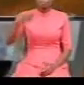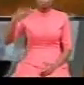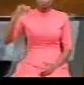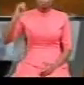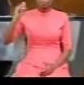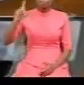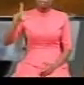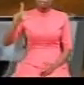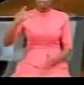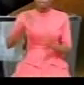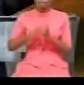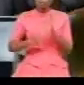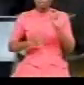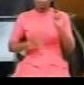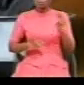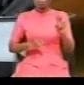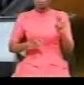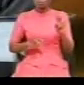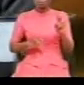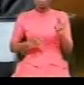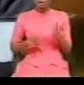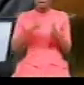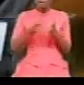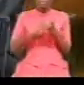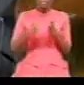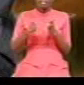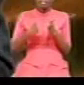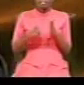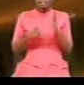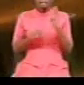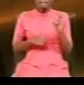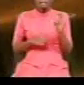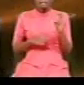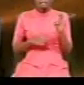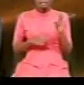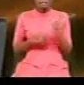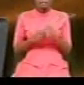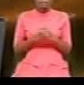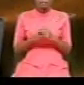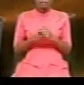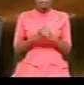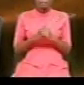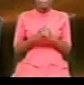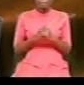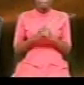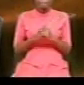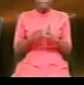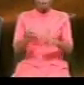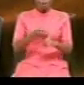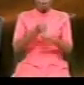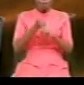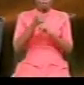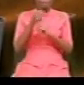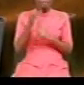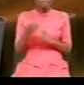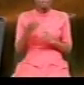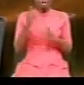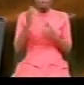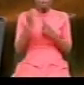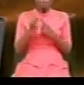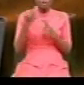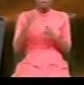Philippians chapter 2, verse 16. Holding forth the word